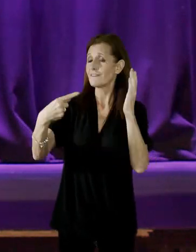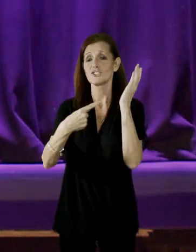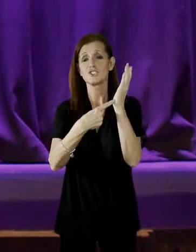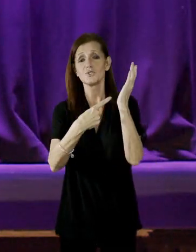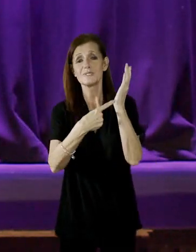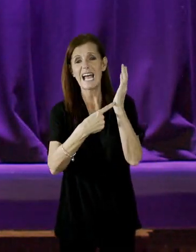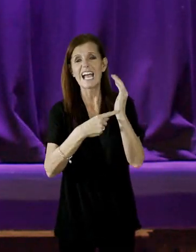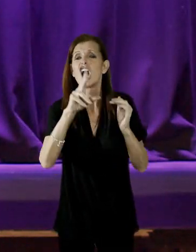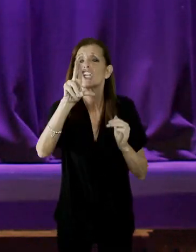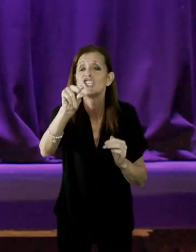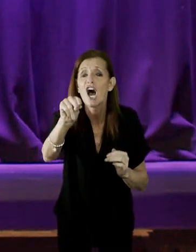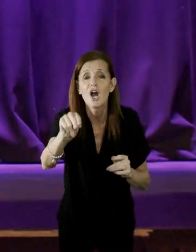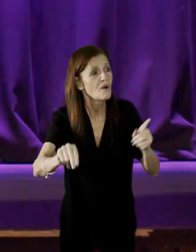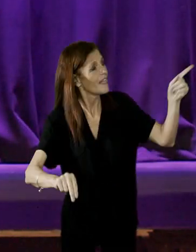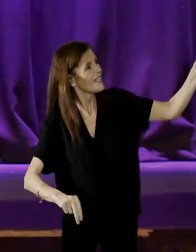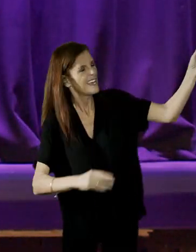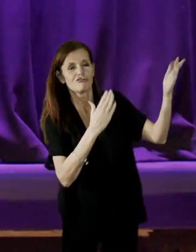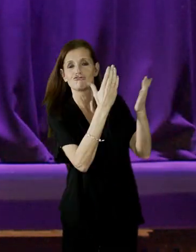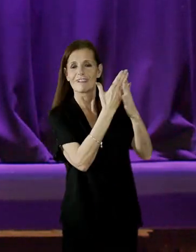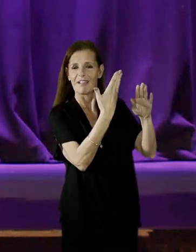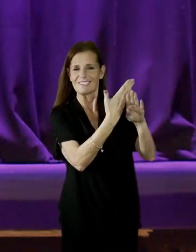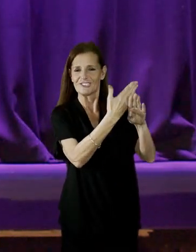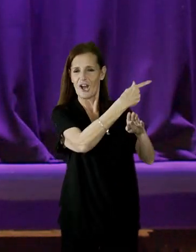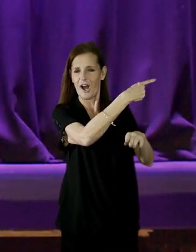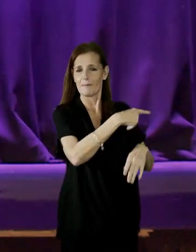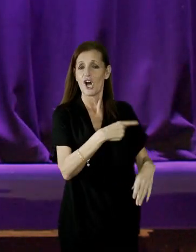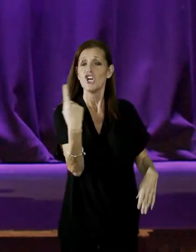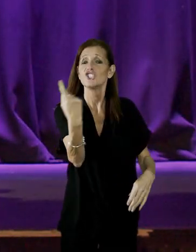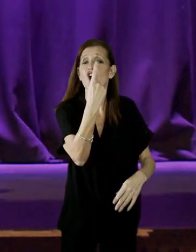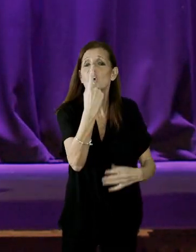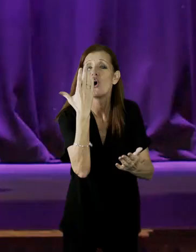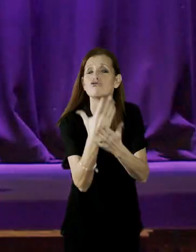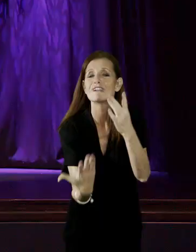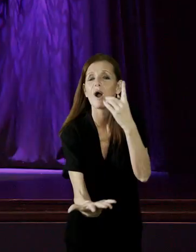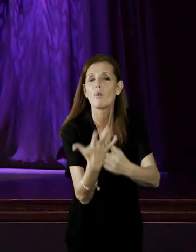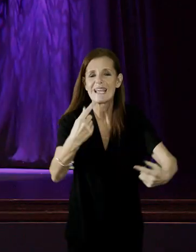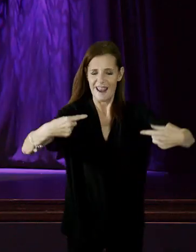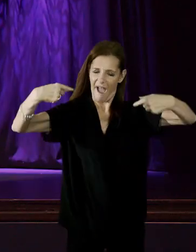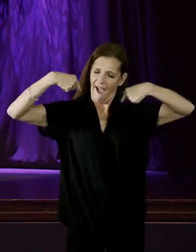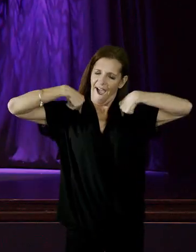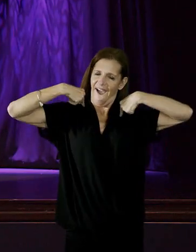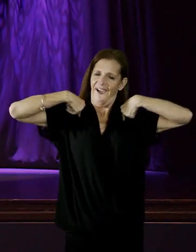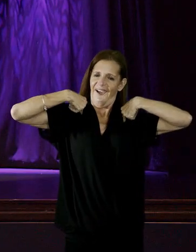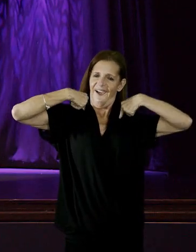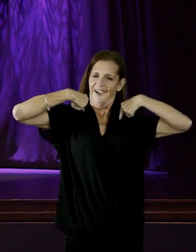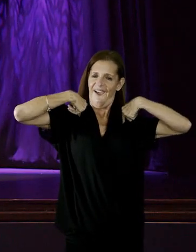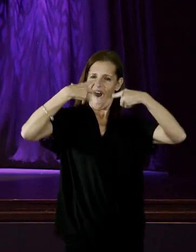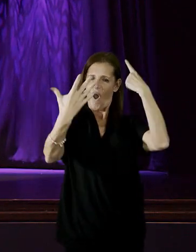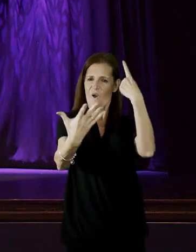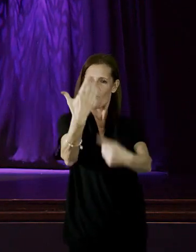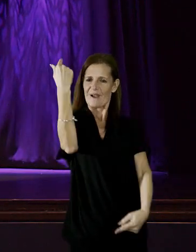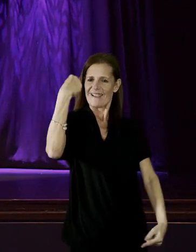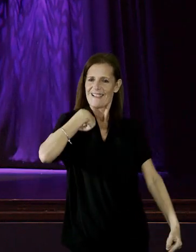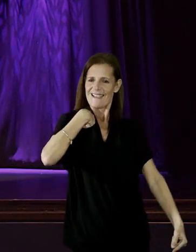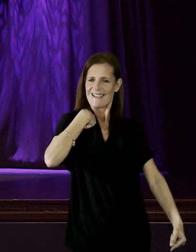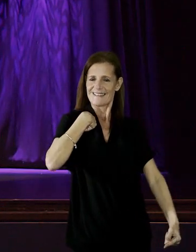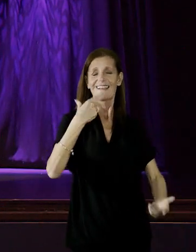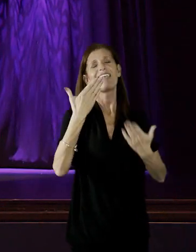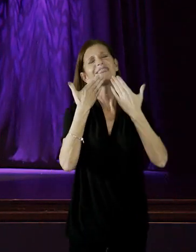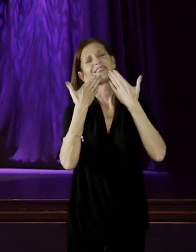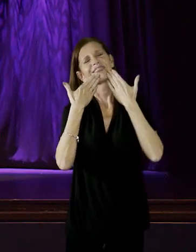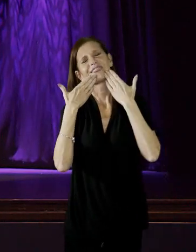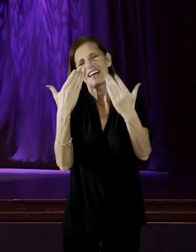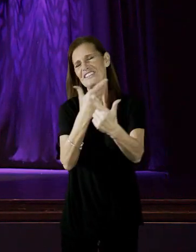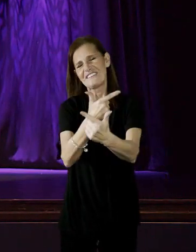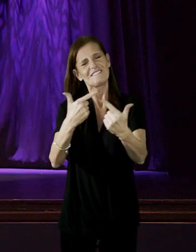job. So who's the real winner? This guy. Thank you very much. I hope you've enjoyed the Legacy